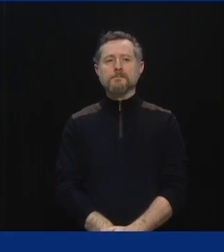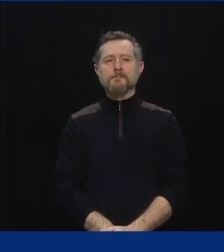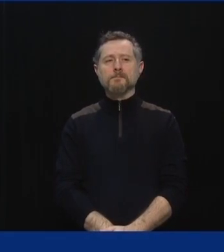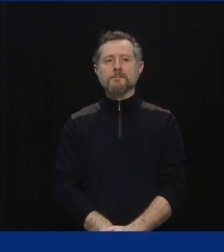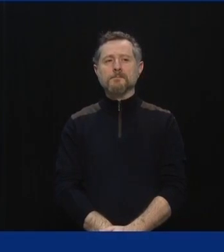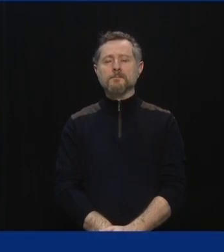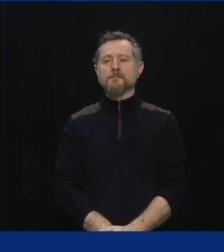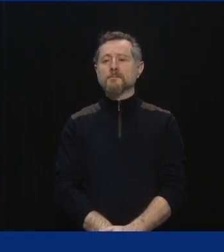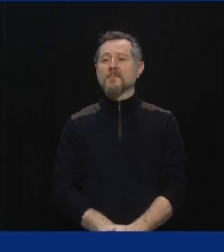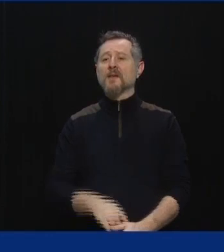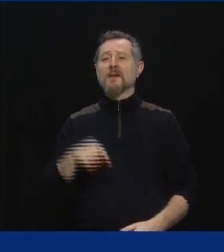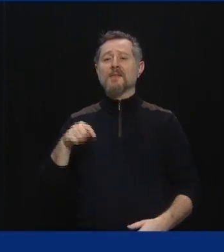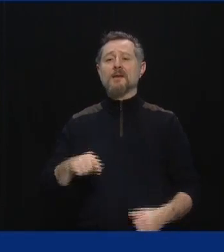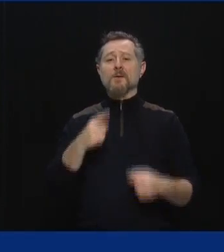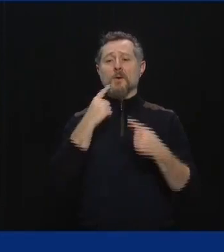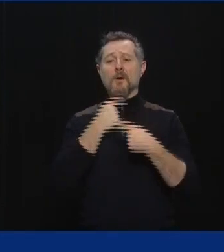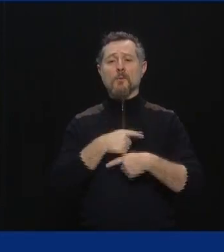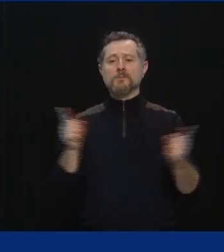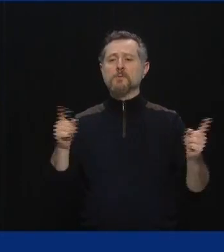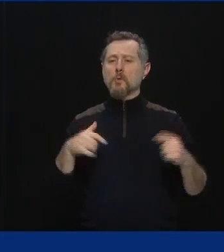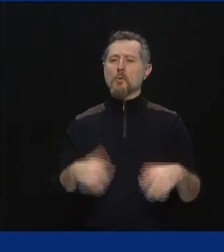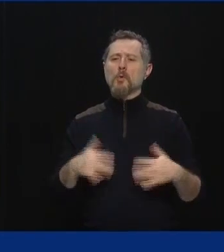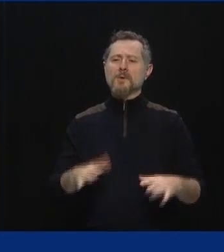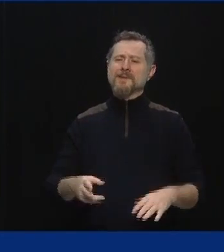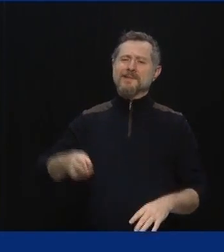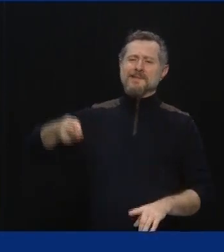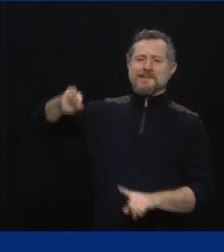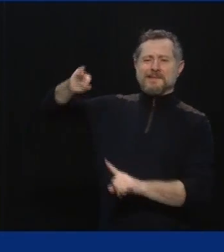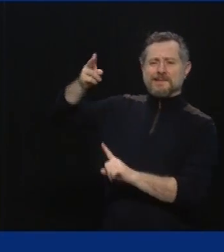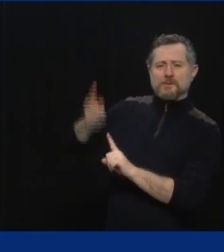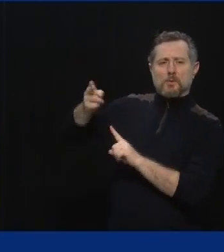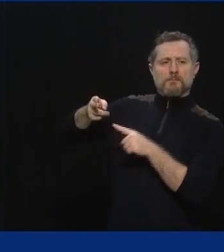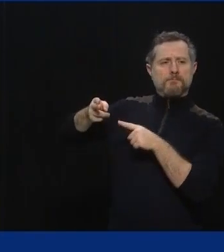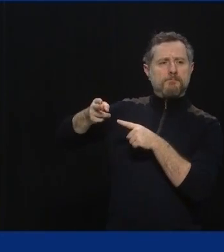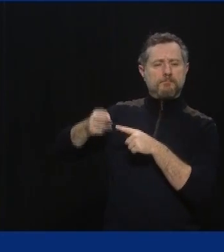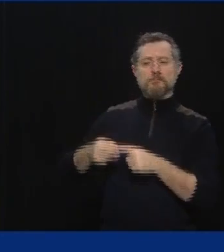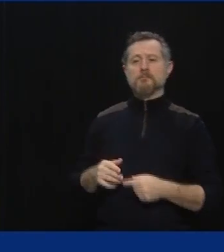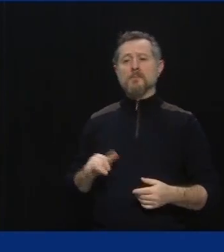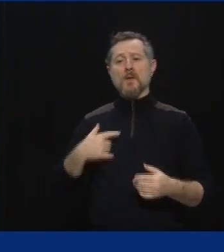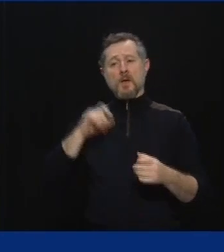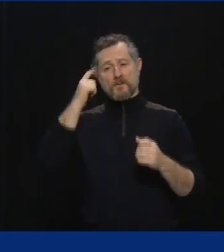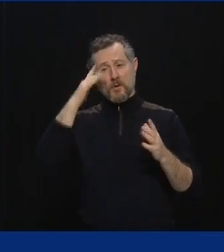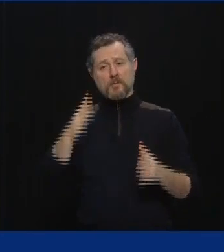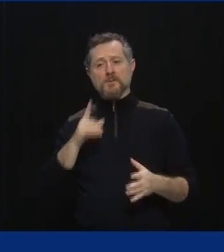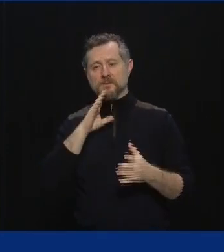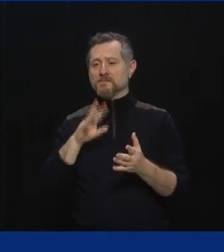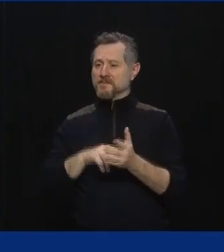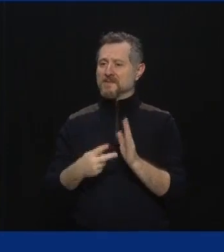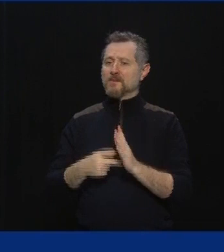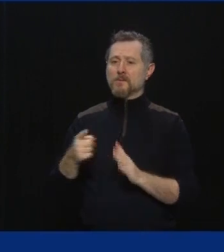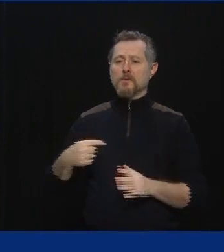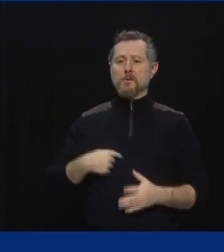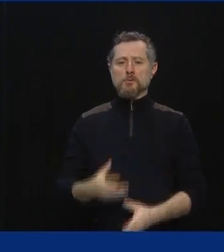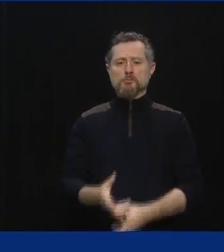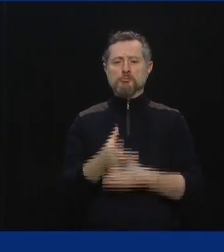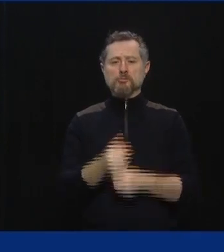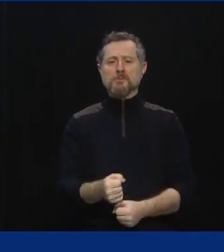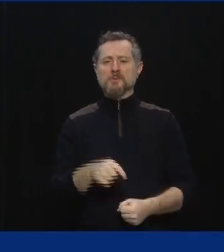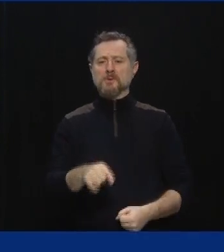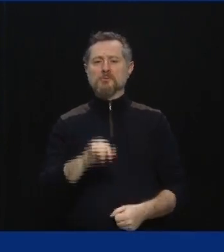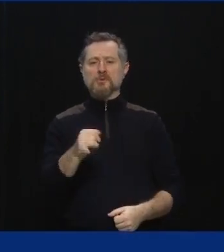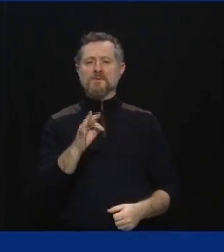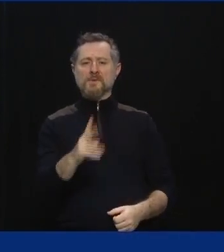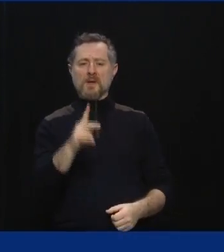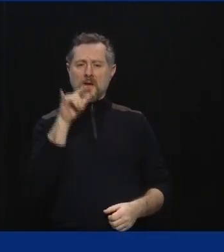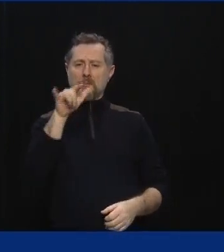Today's announcement really is a historic one, and it is, as the governor said, a vote of confidence in JFK Airport.